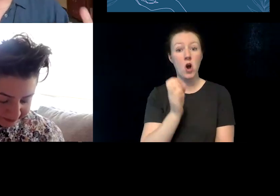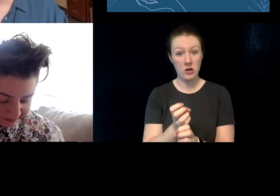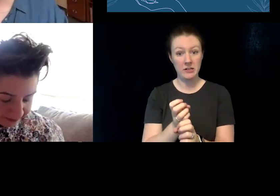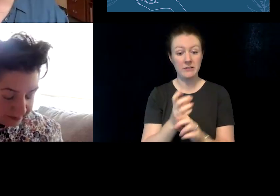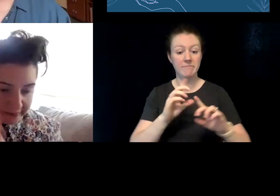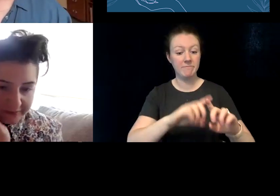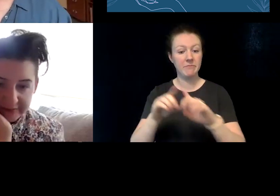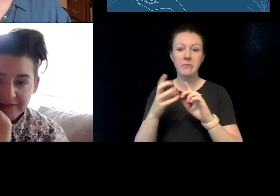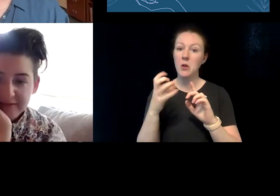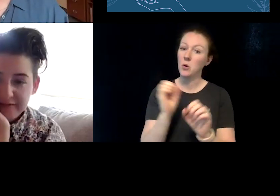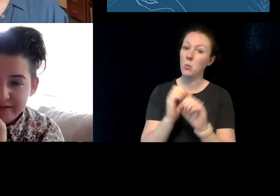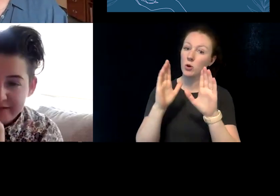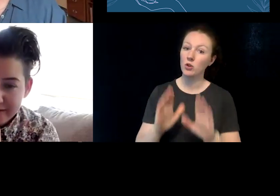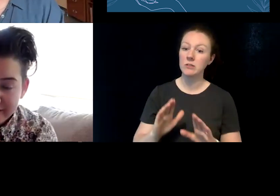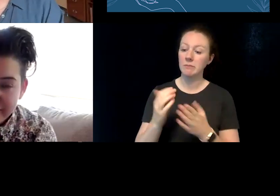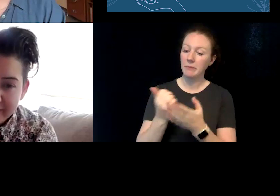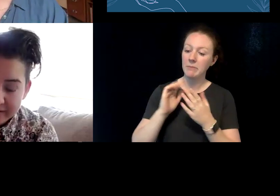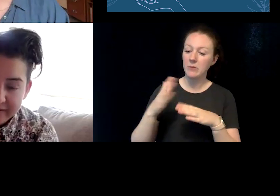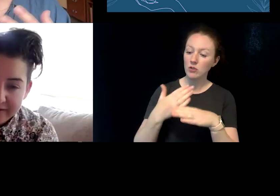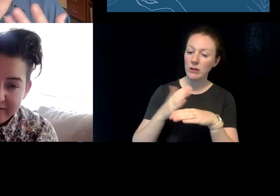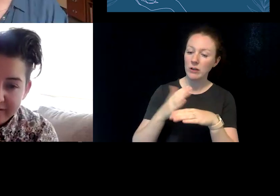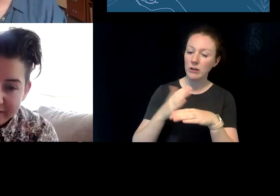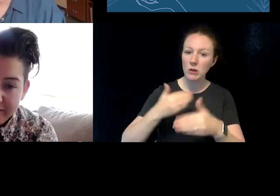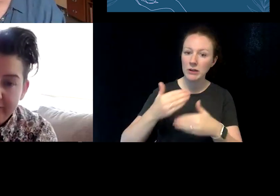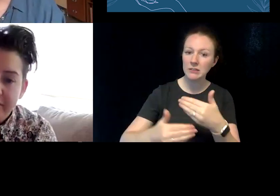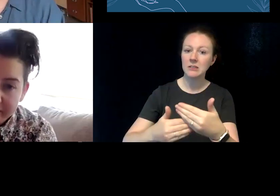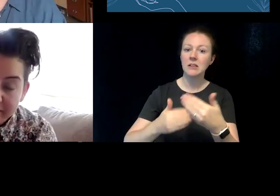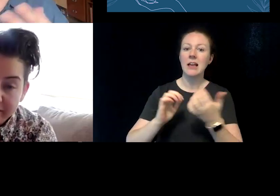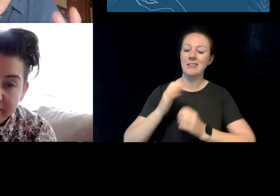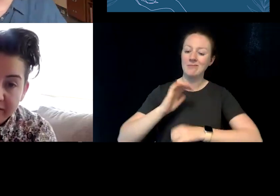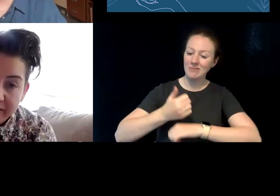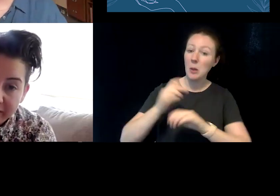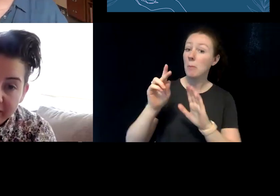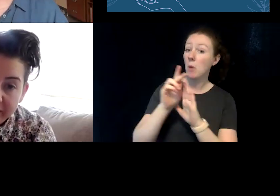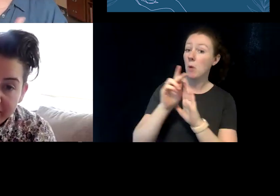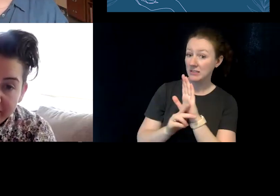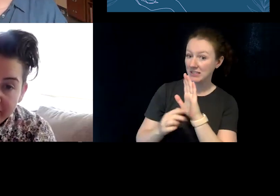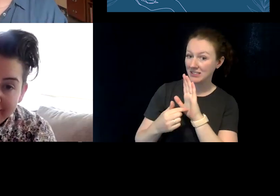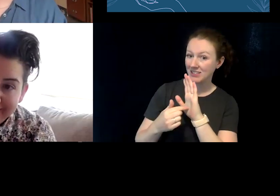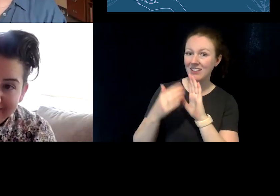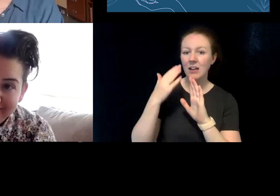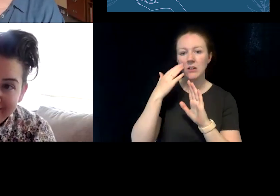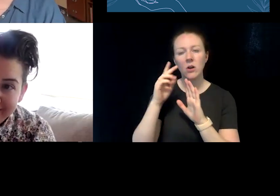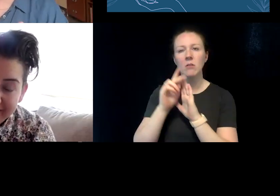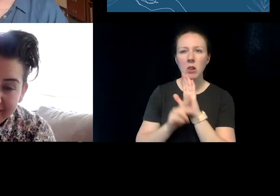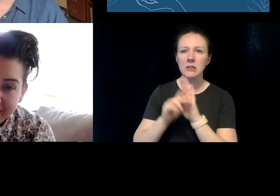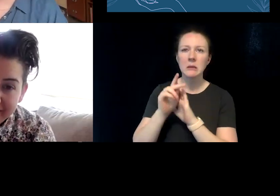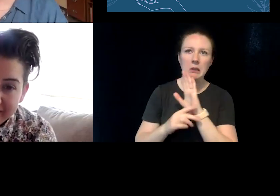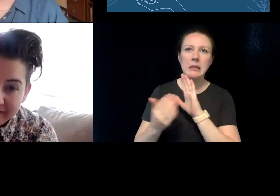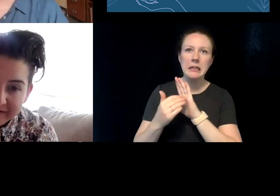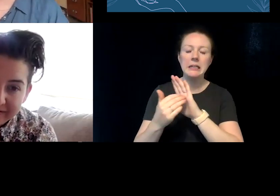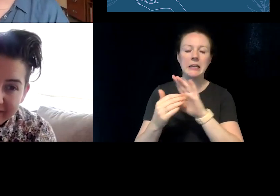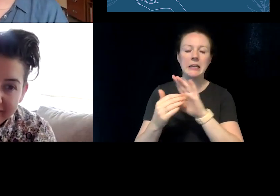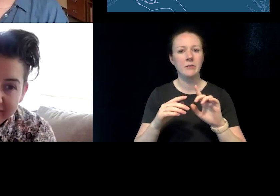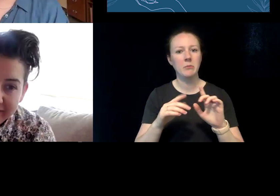and shared their practices too, around how to create policies. I know it's policies, and policies only work if you really act on